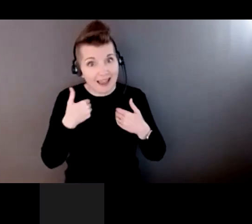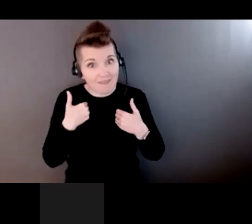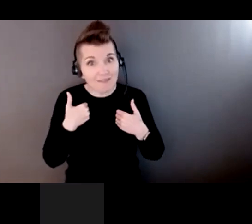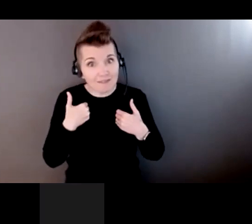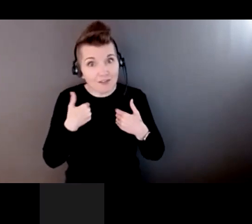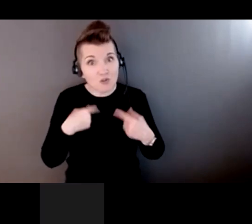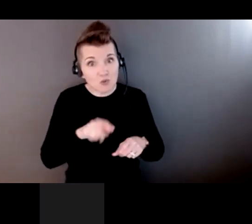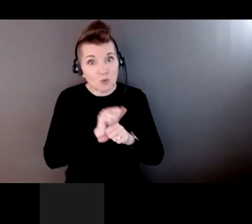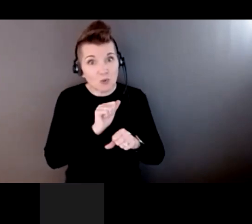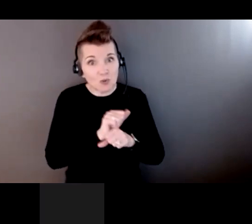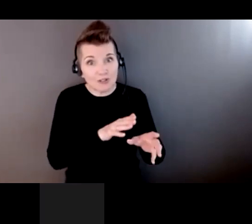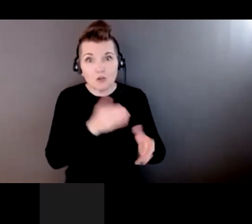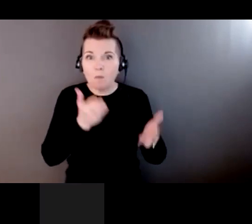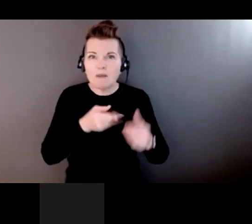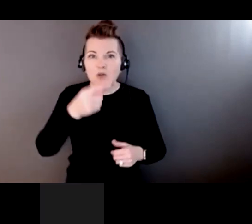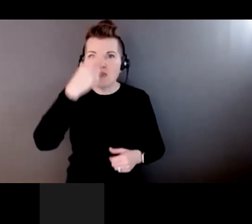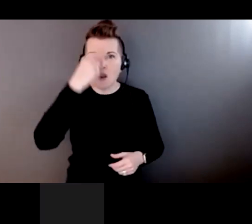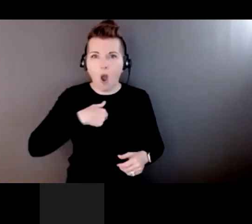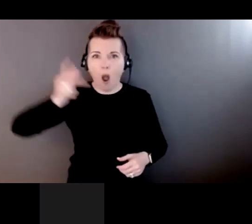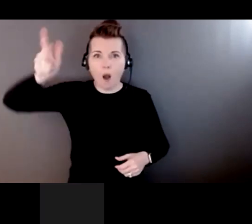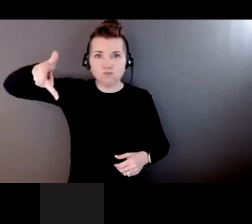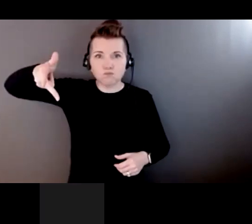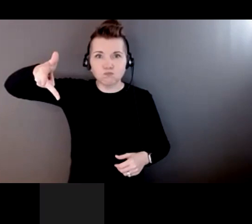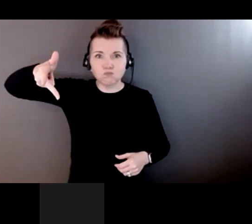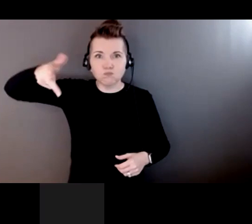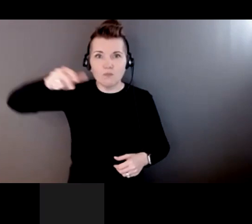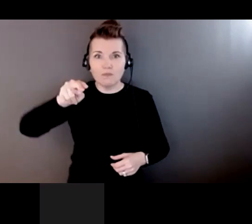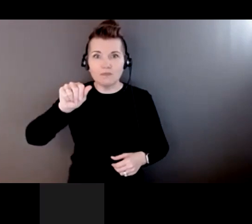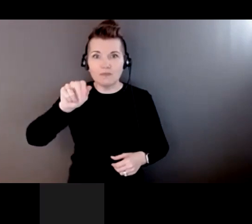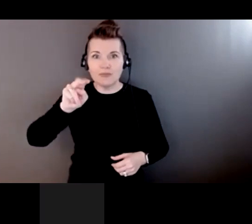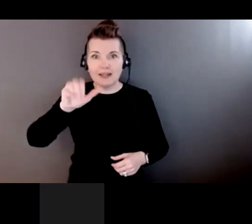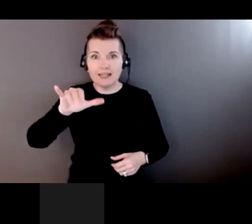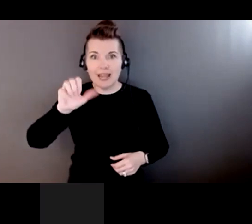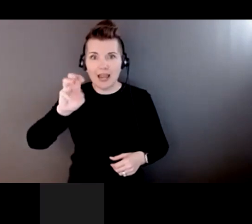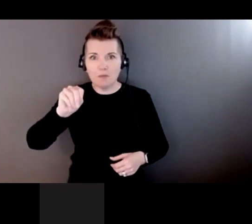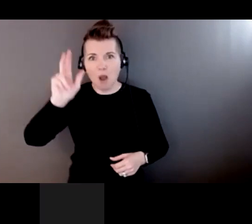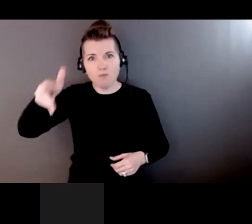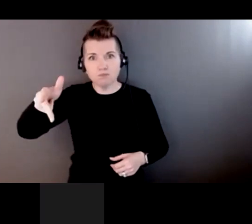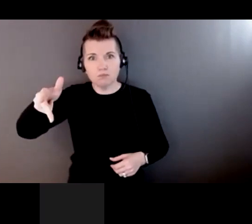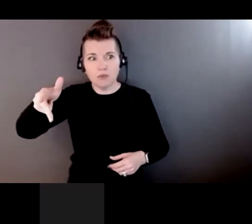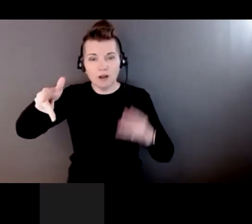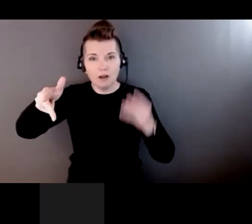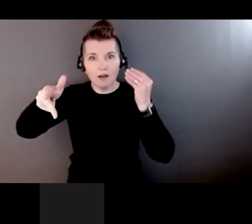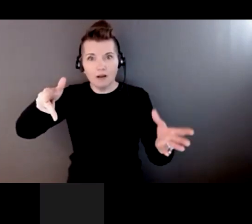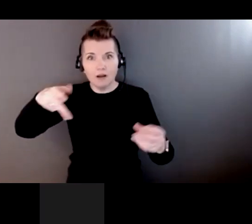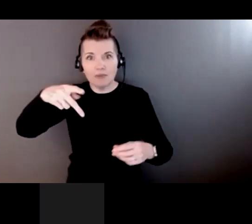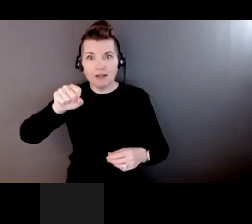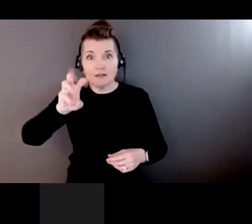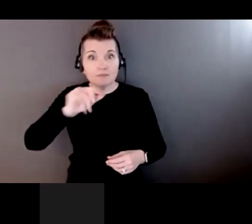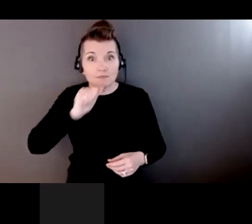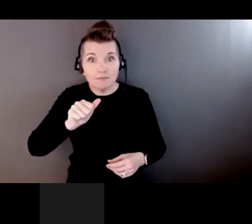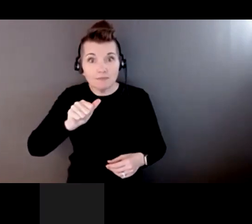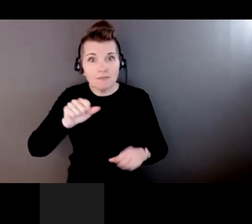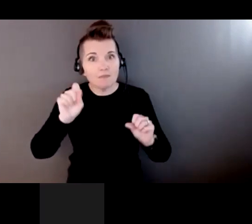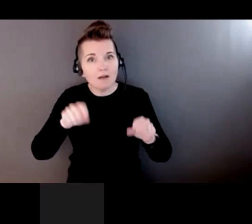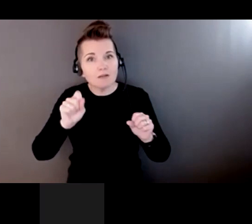well, I'm doing nothing wrong, but you may run afoul of some privacy law. So it may be a situation where you, if you want to